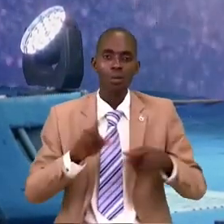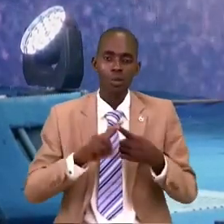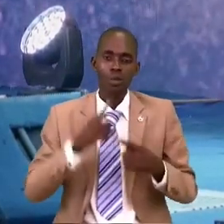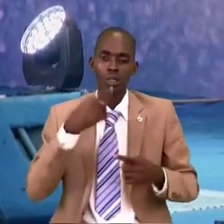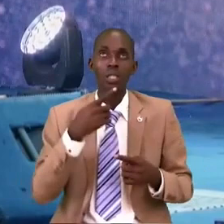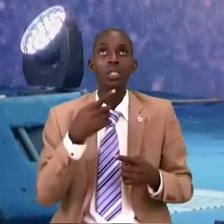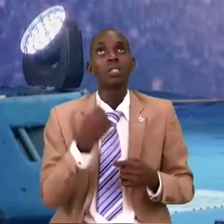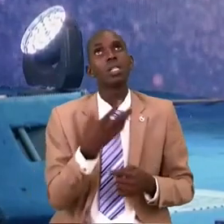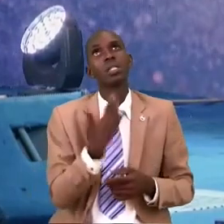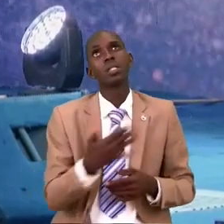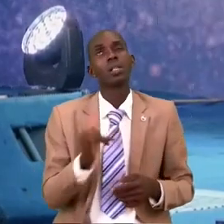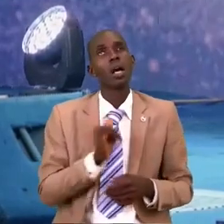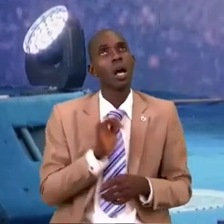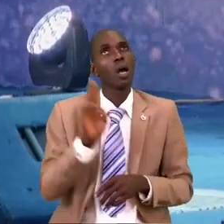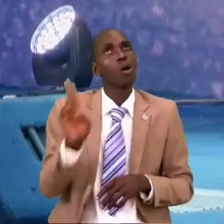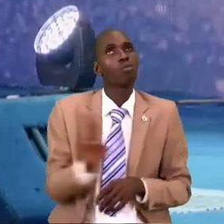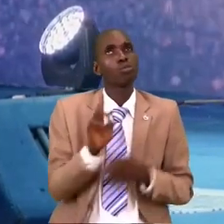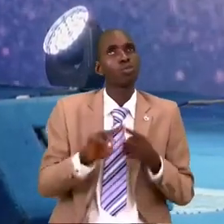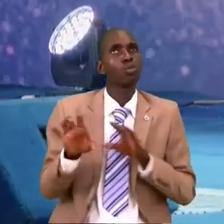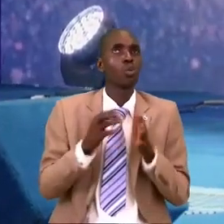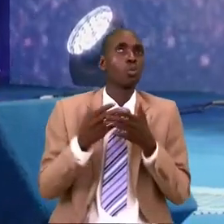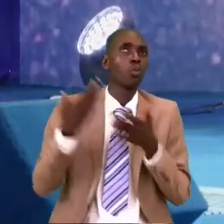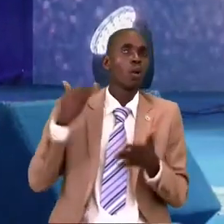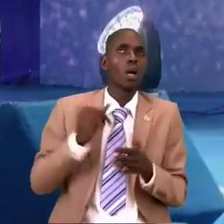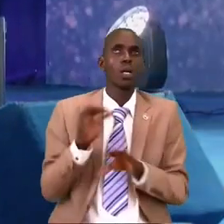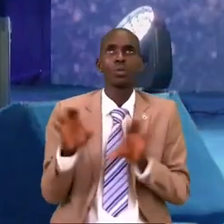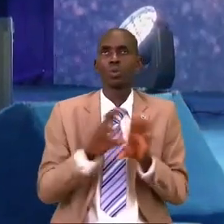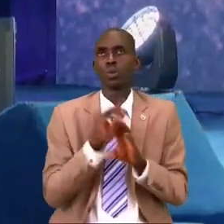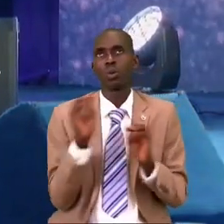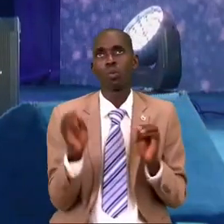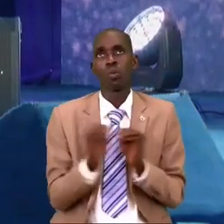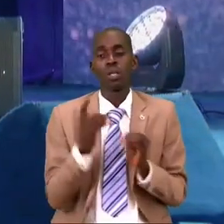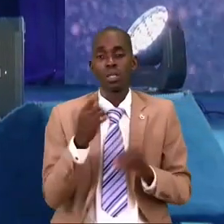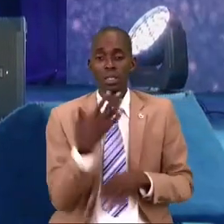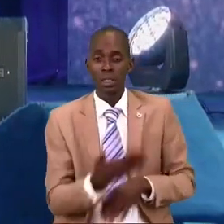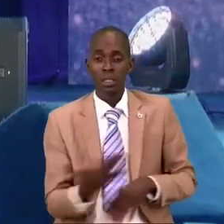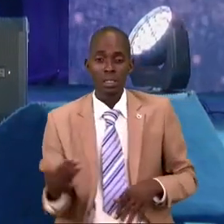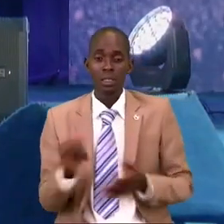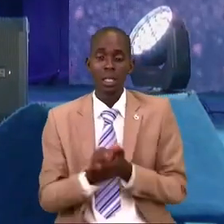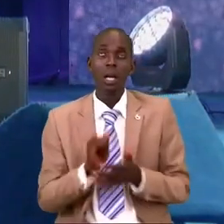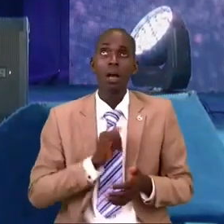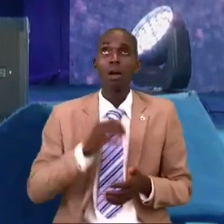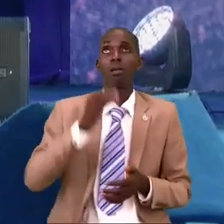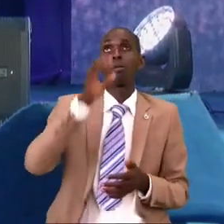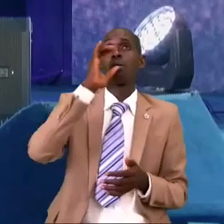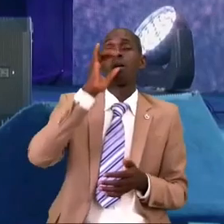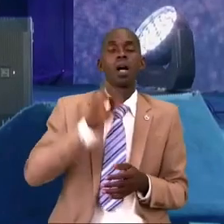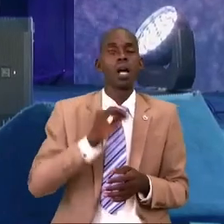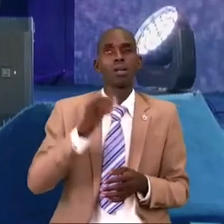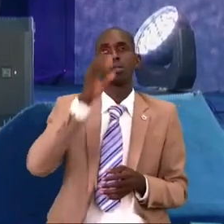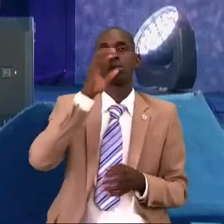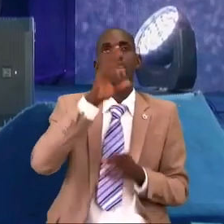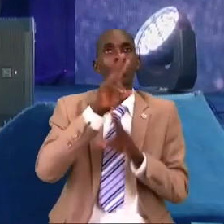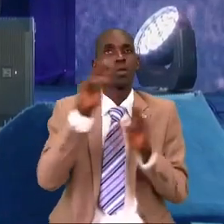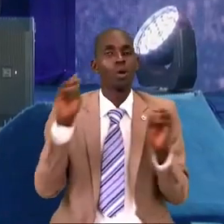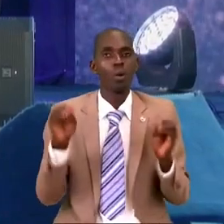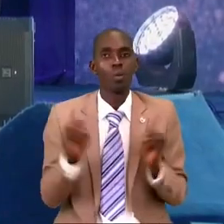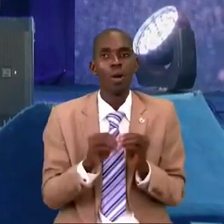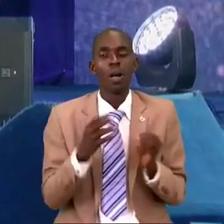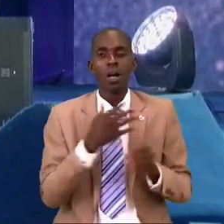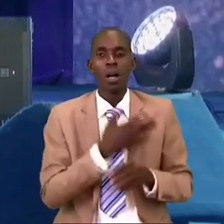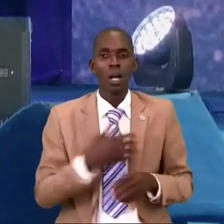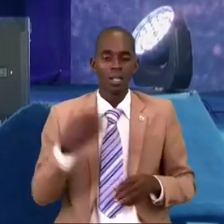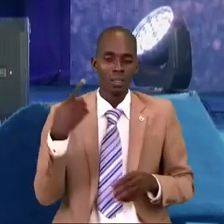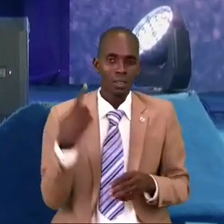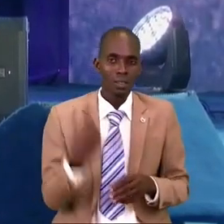no more. And the weeds I used to smoke, I smoke them no more. And the